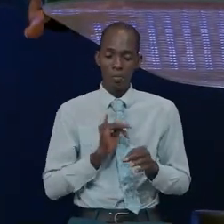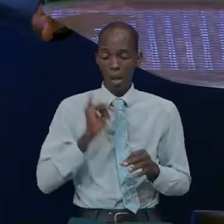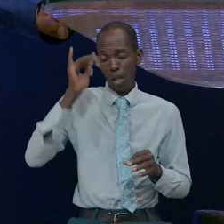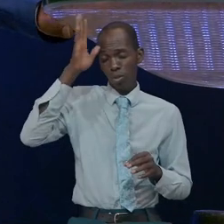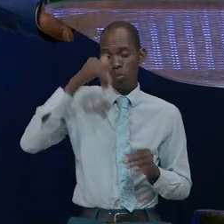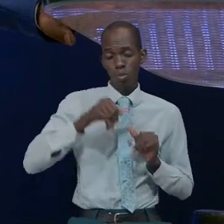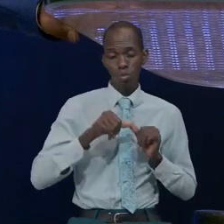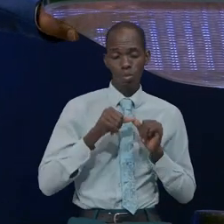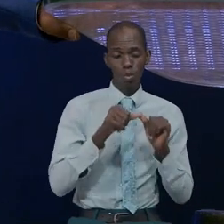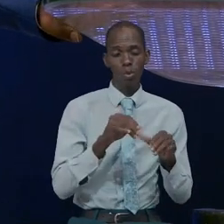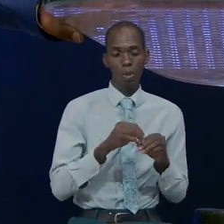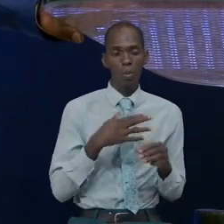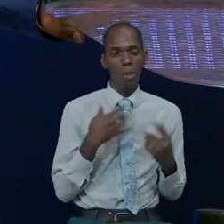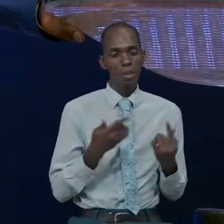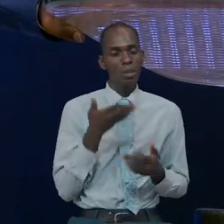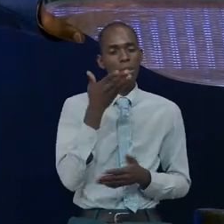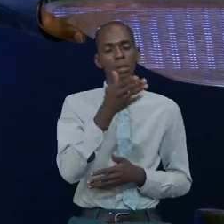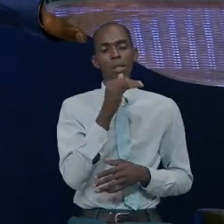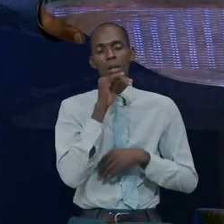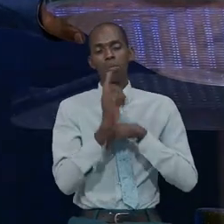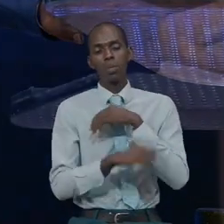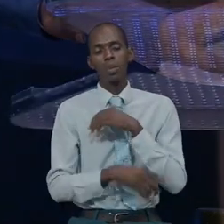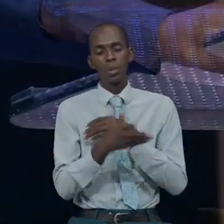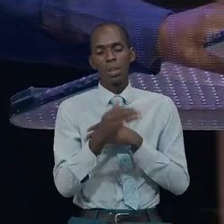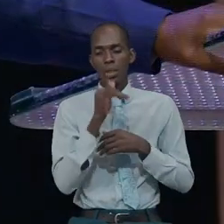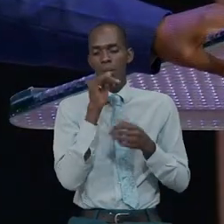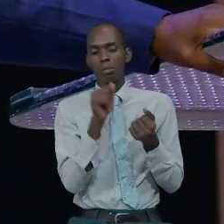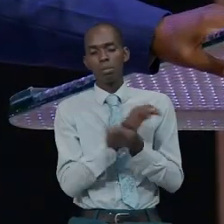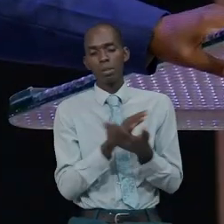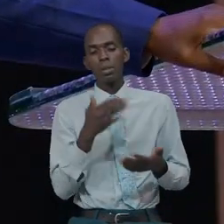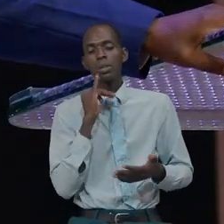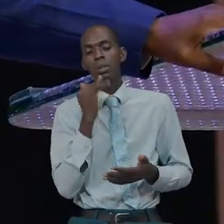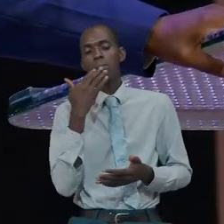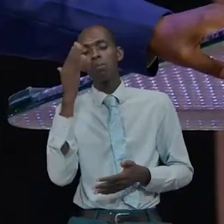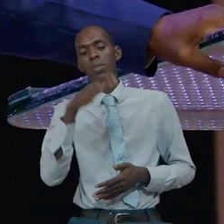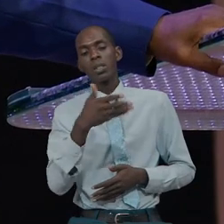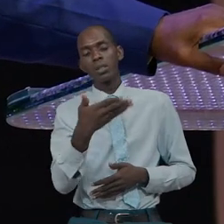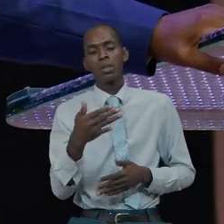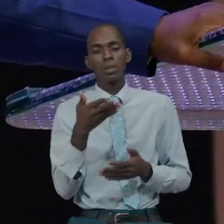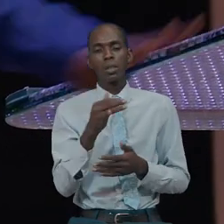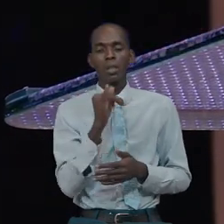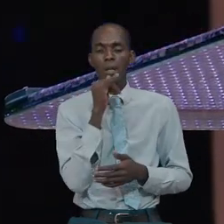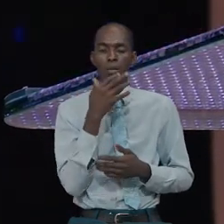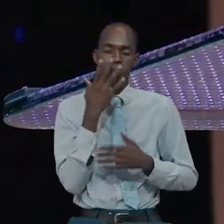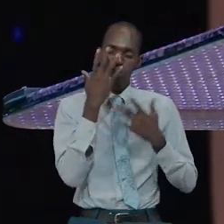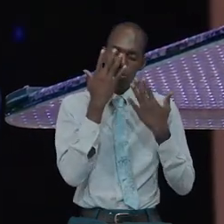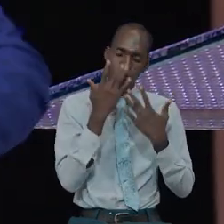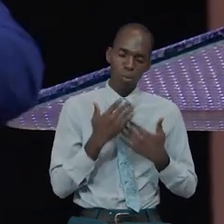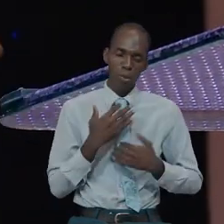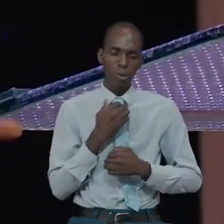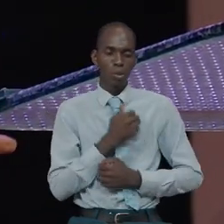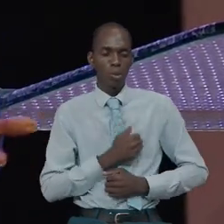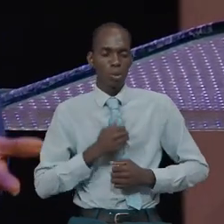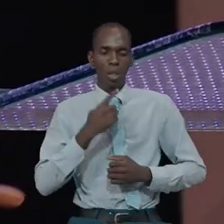this way, there's punishment, there's perdition, there is evil, there is regret, eternal regret, and